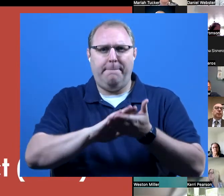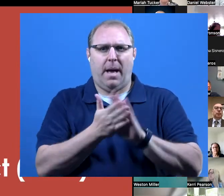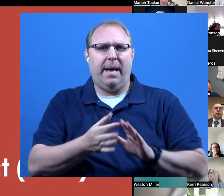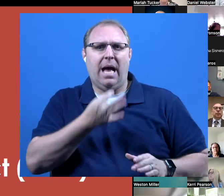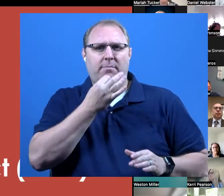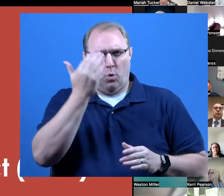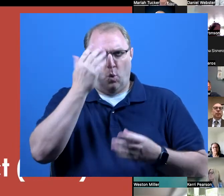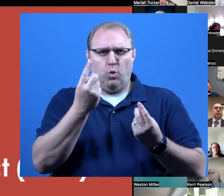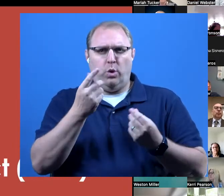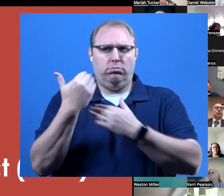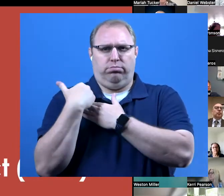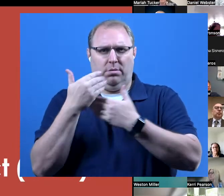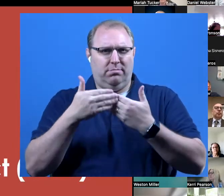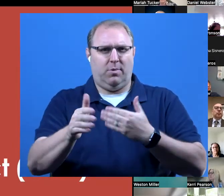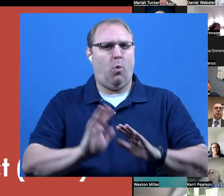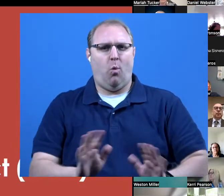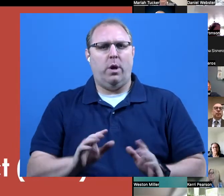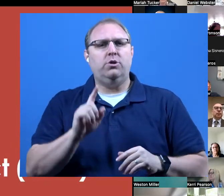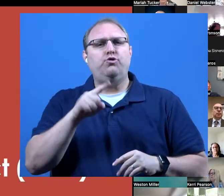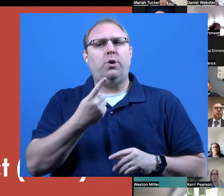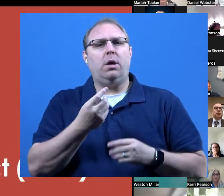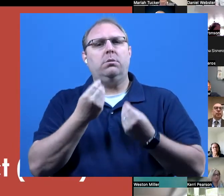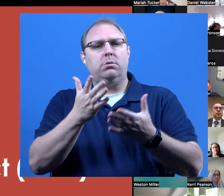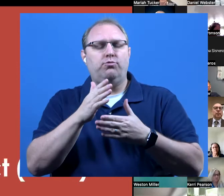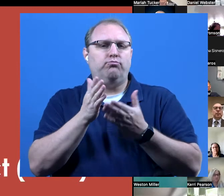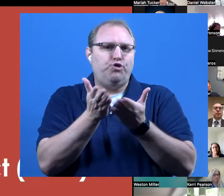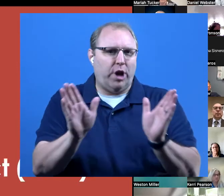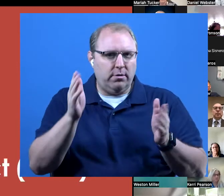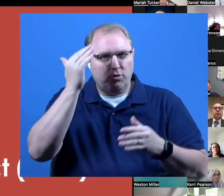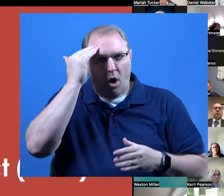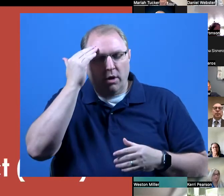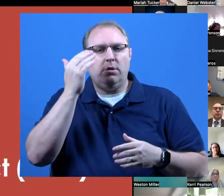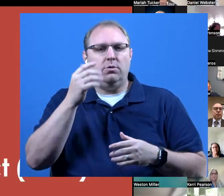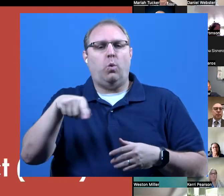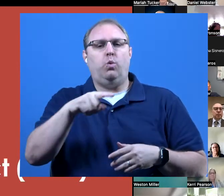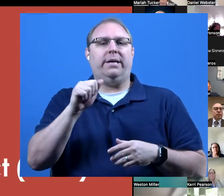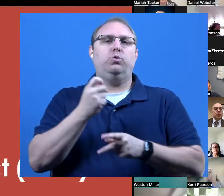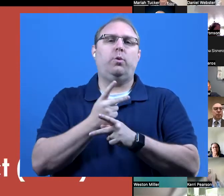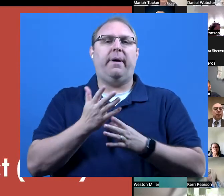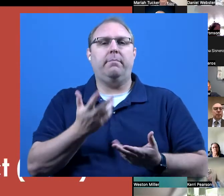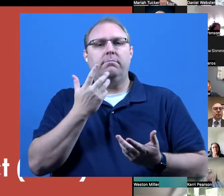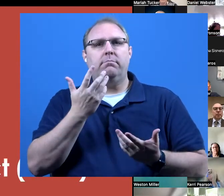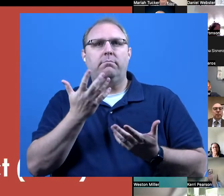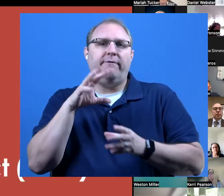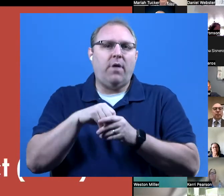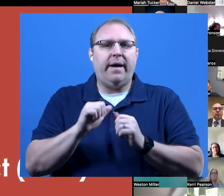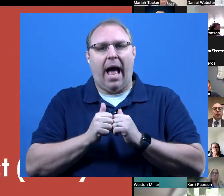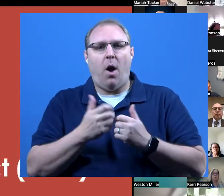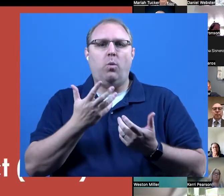a supervisor. So that's what we're trying to do. So what Diane just got through talking about, the Family and Medical Leave Act, was